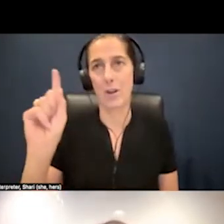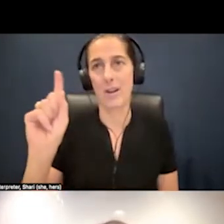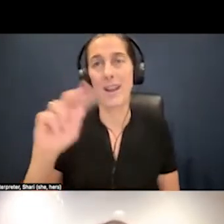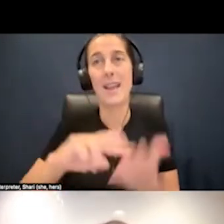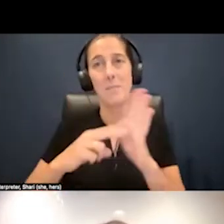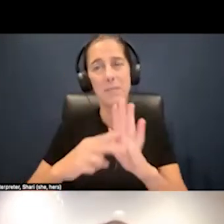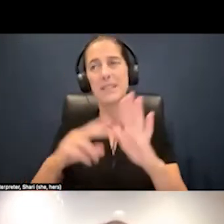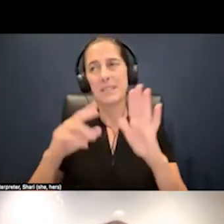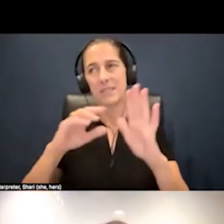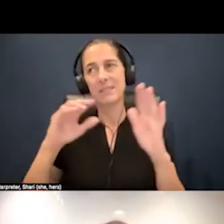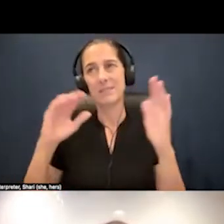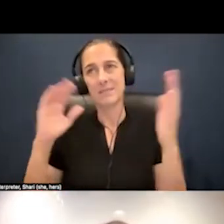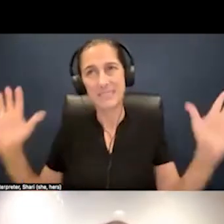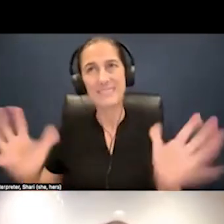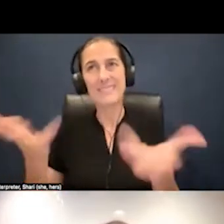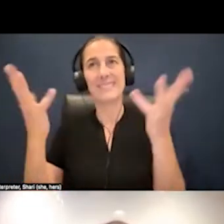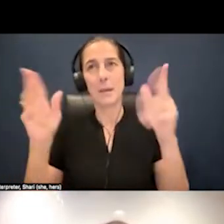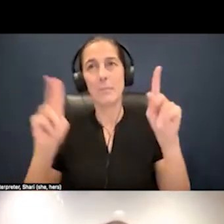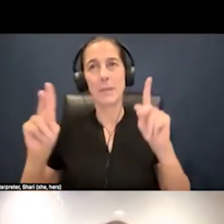up.